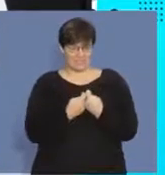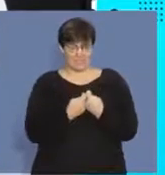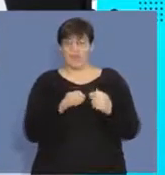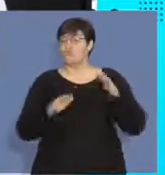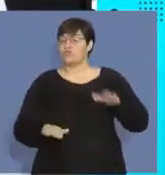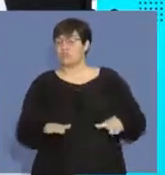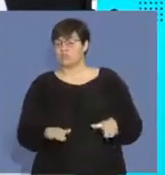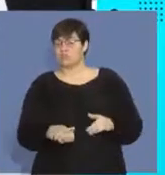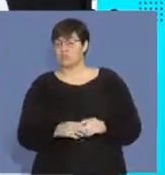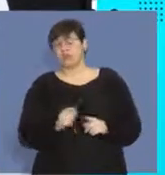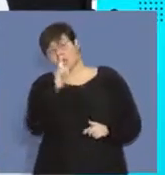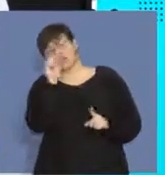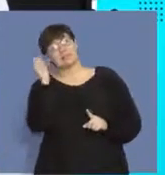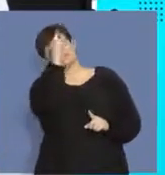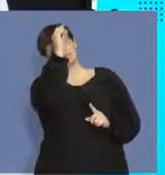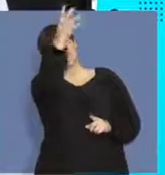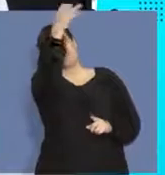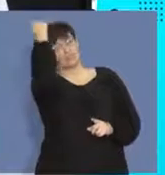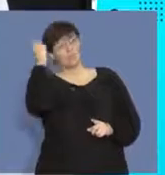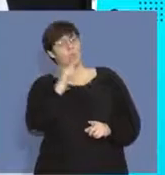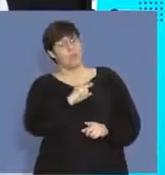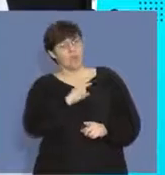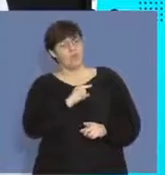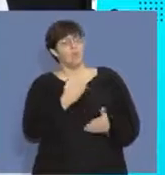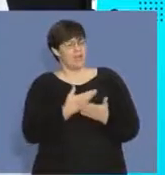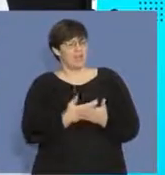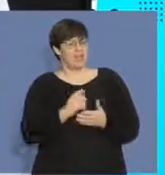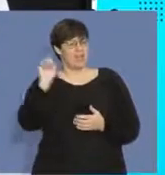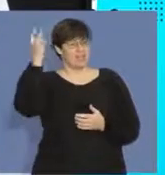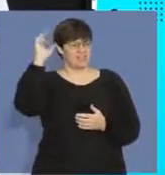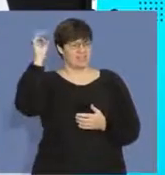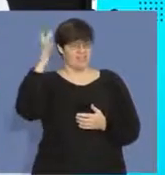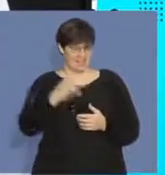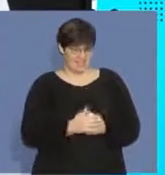me, Ashraf Patel and the team, keep your feet on the ground, reach for the stars,